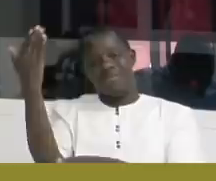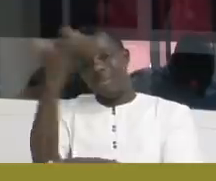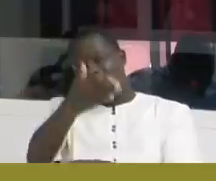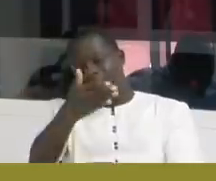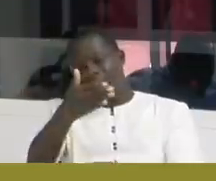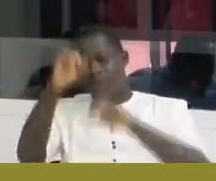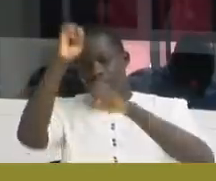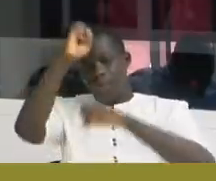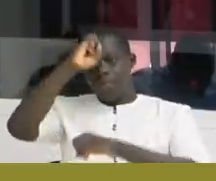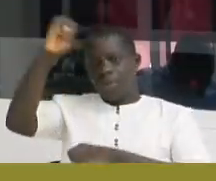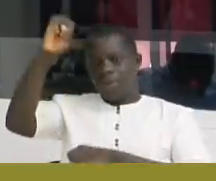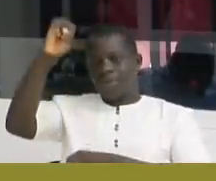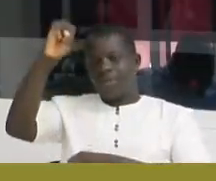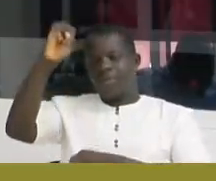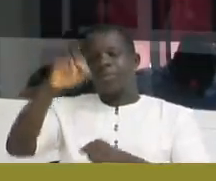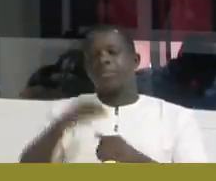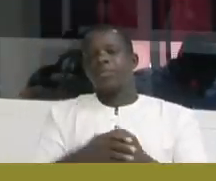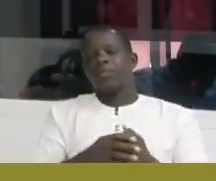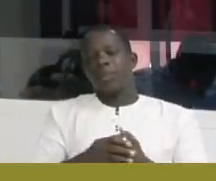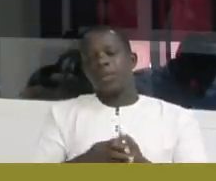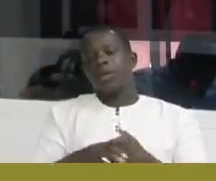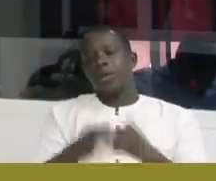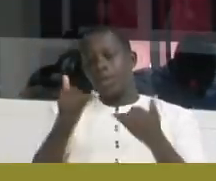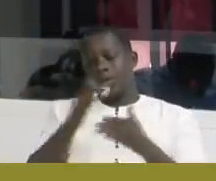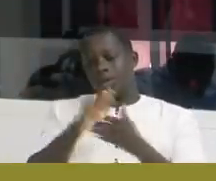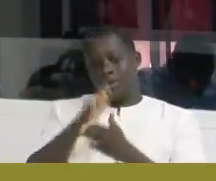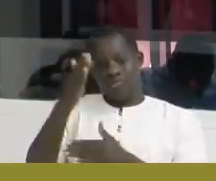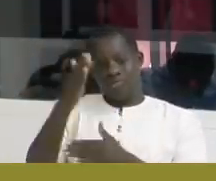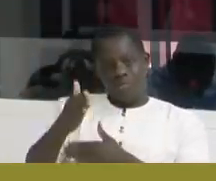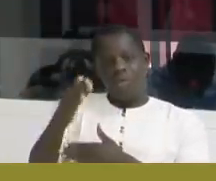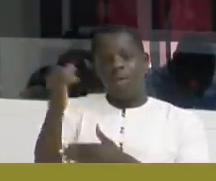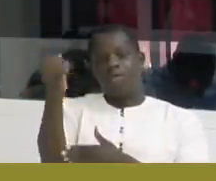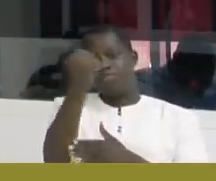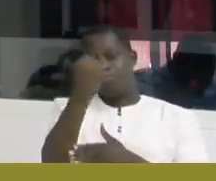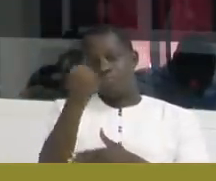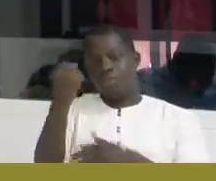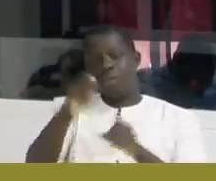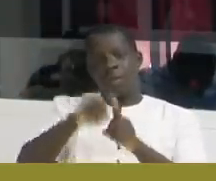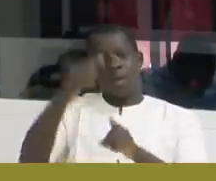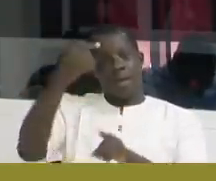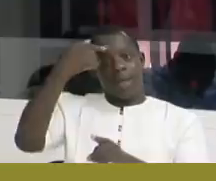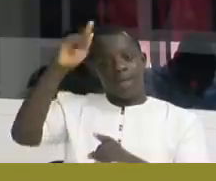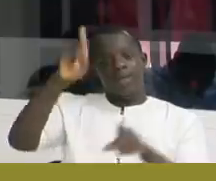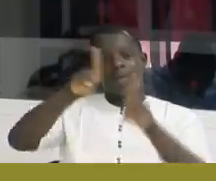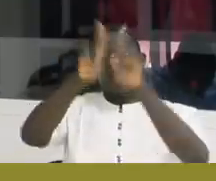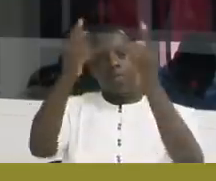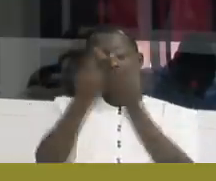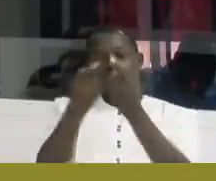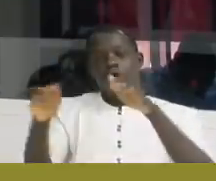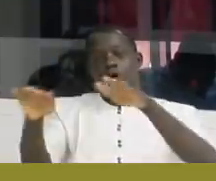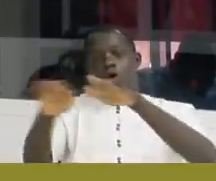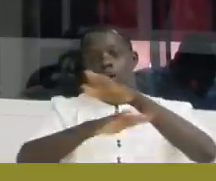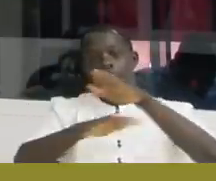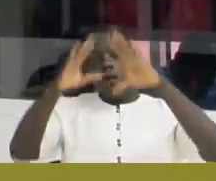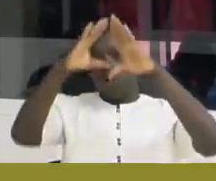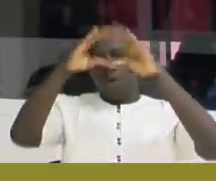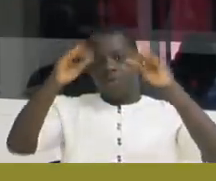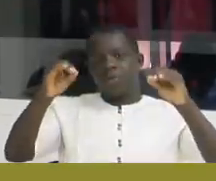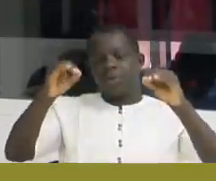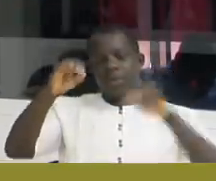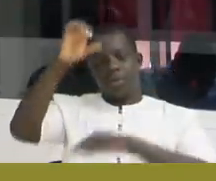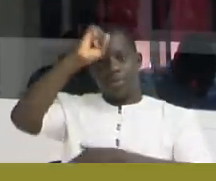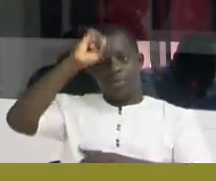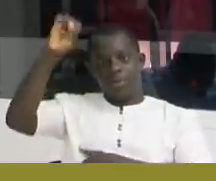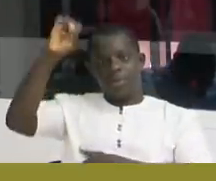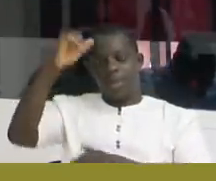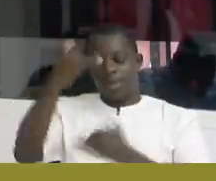state. Yes, but that is true, because the intelligence unit is under the office of the president. But